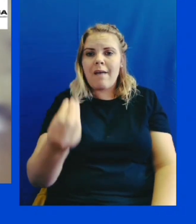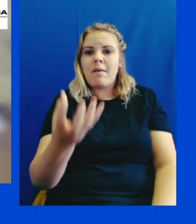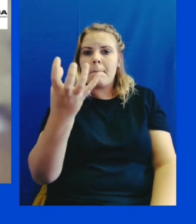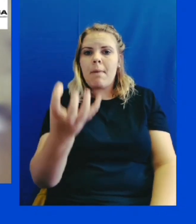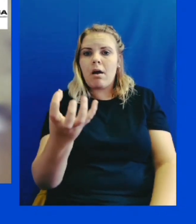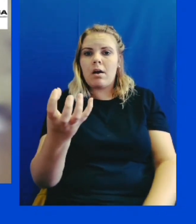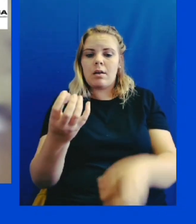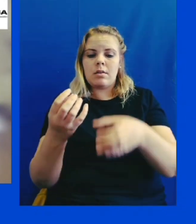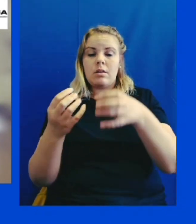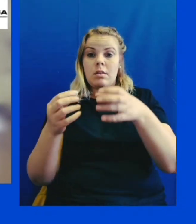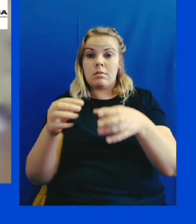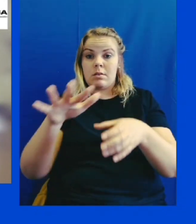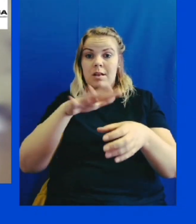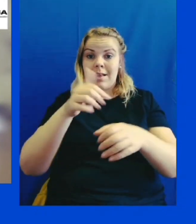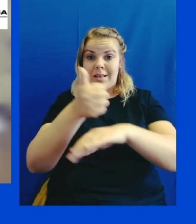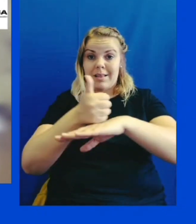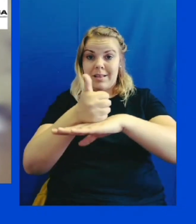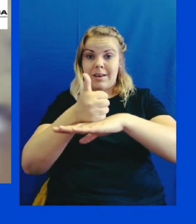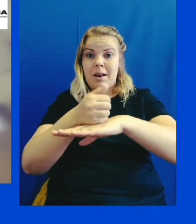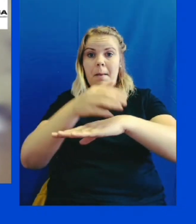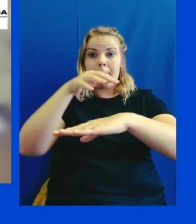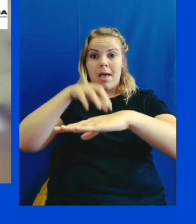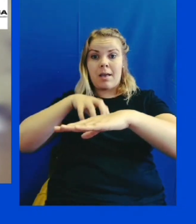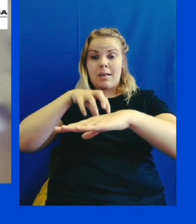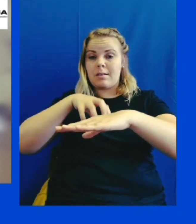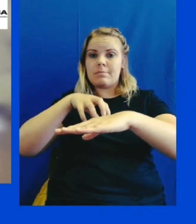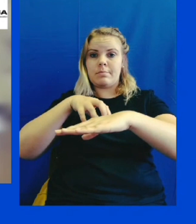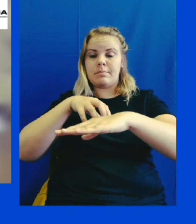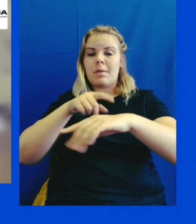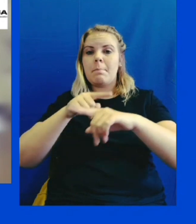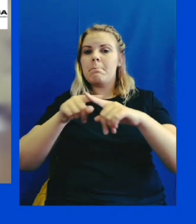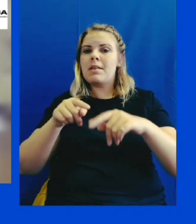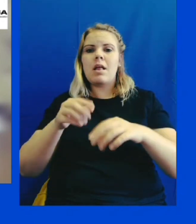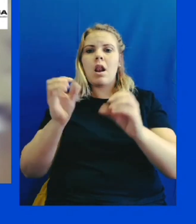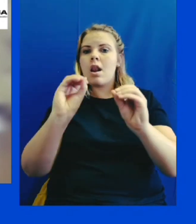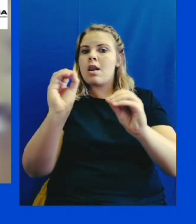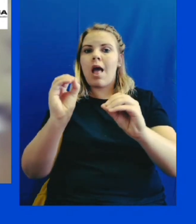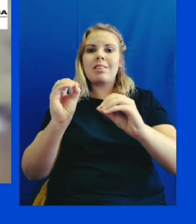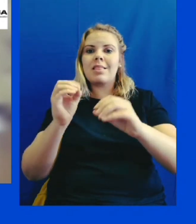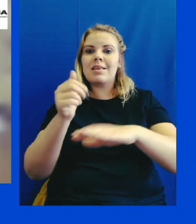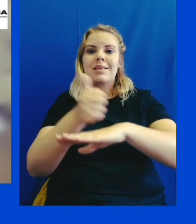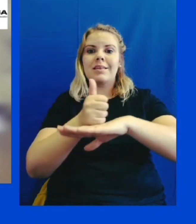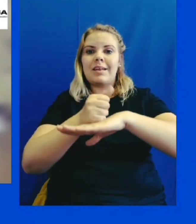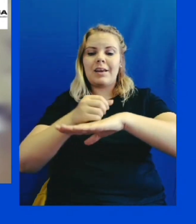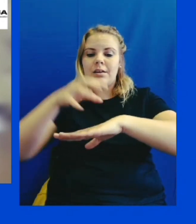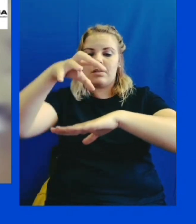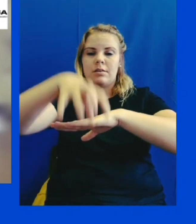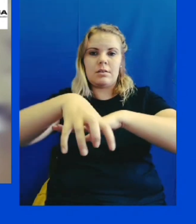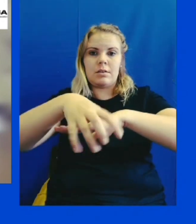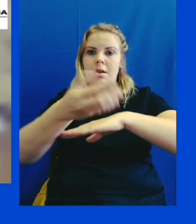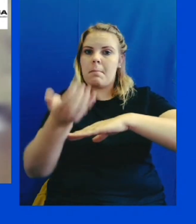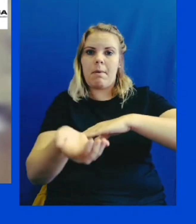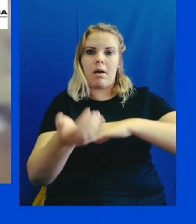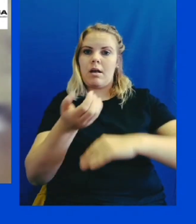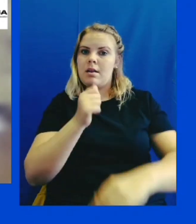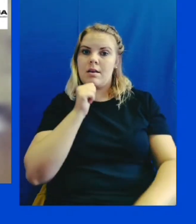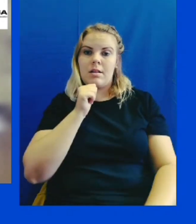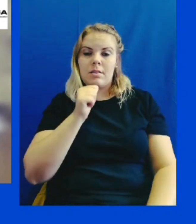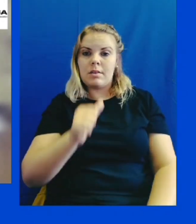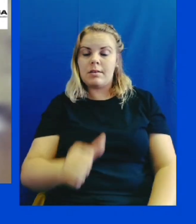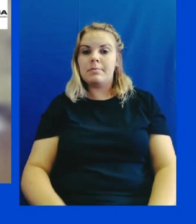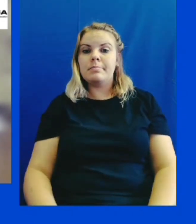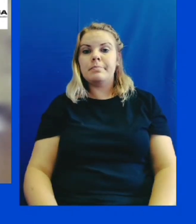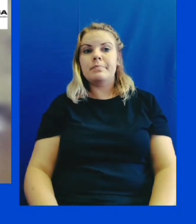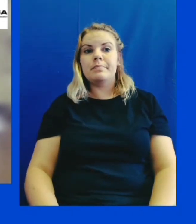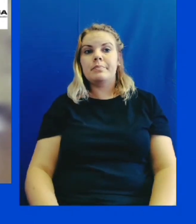in the back, but there are no bunkers in the mouth in front of the green. So generally what we see